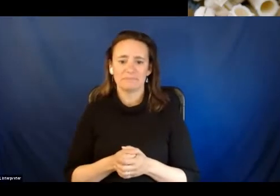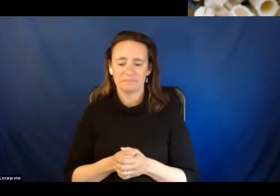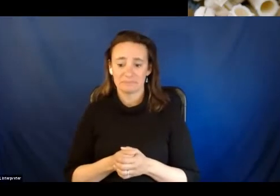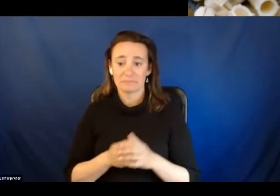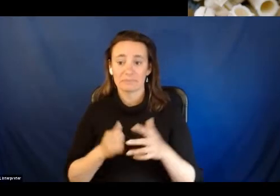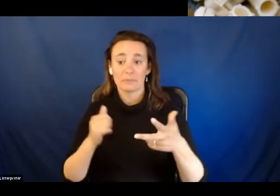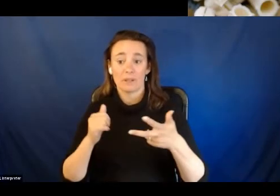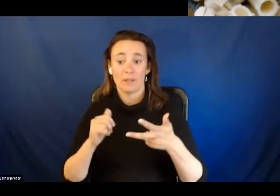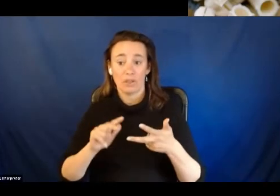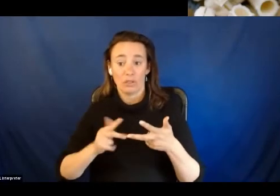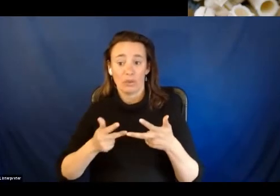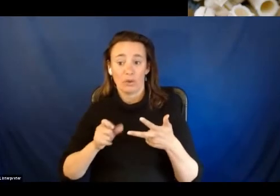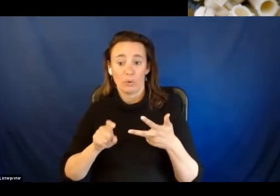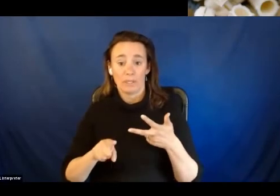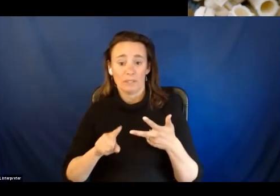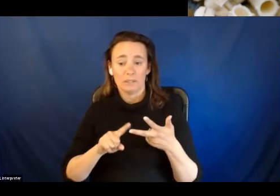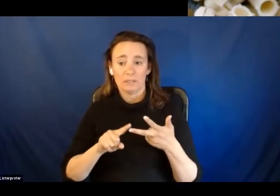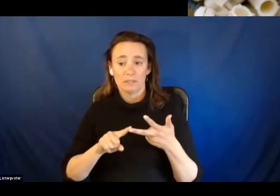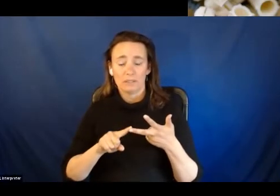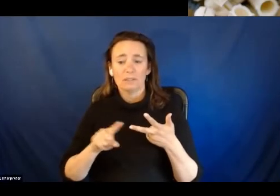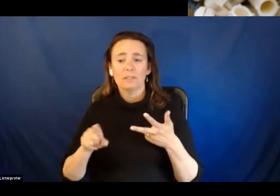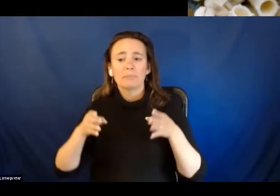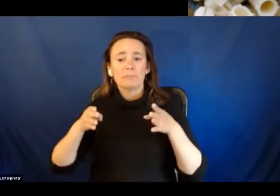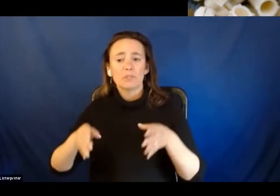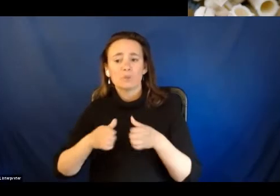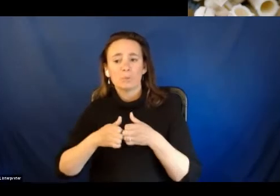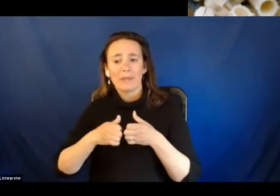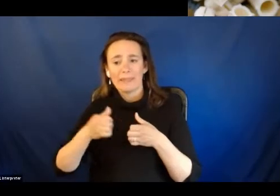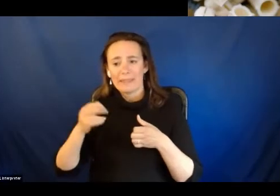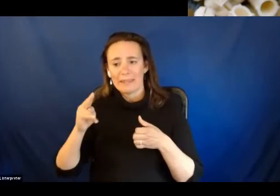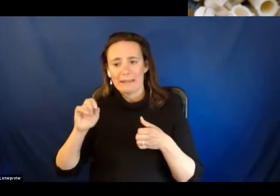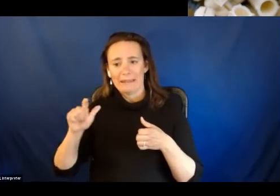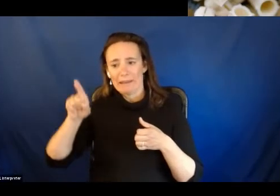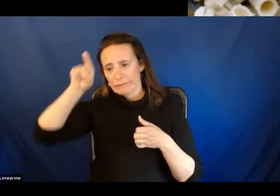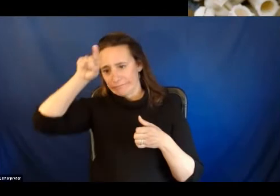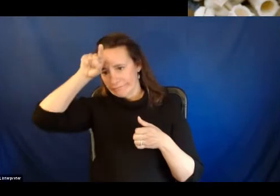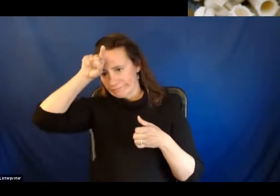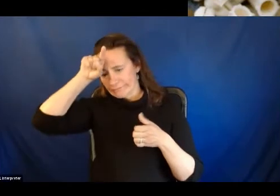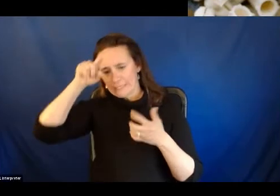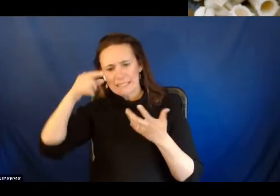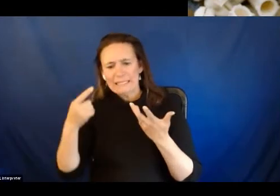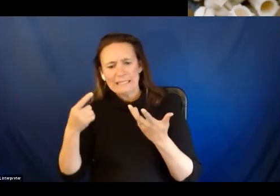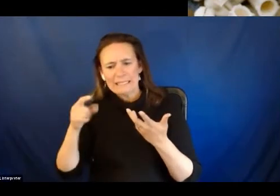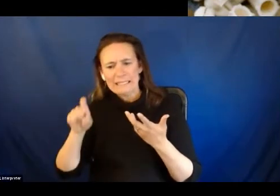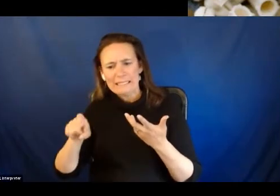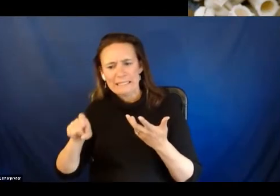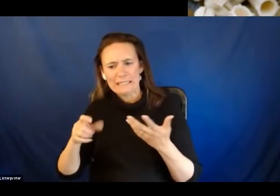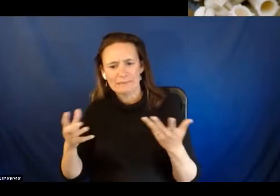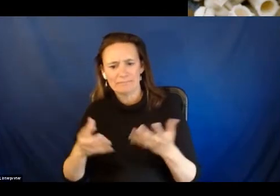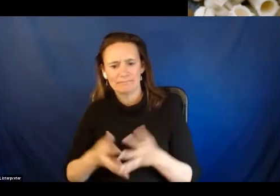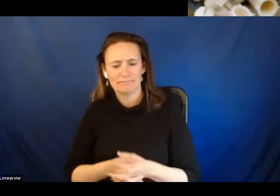What did that person with the nail in their head need? What did they say that they needed?